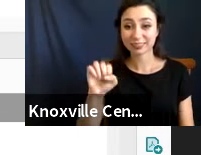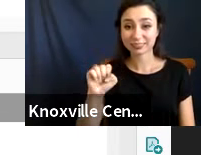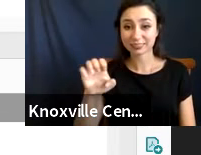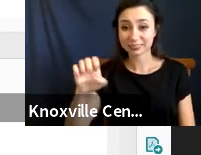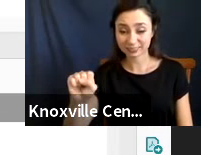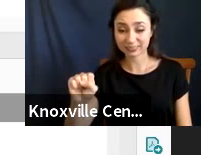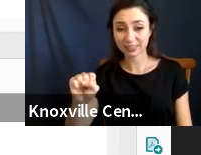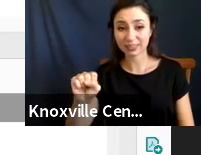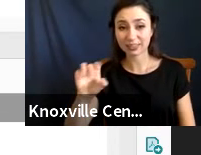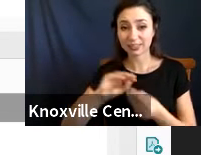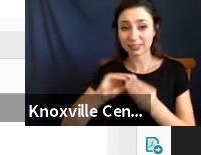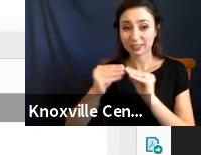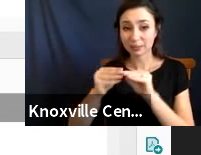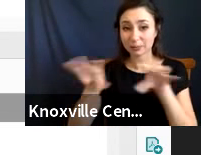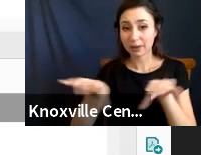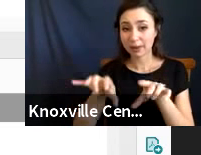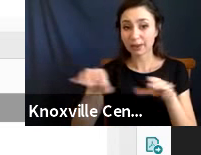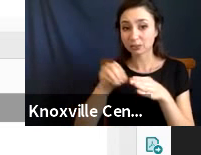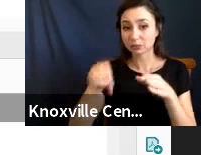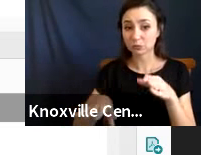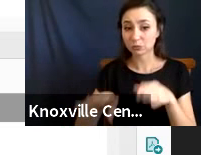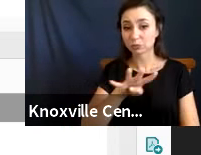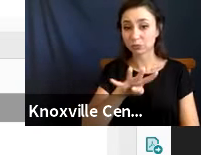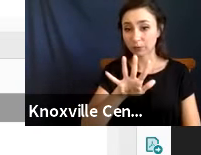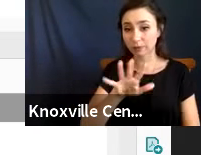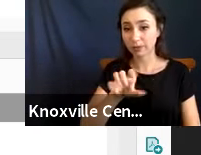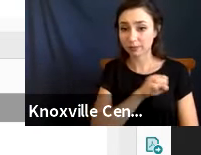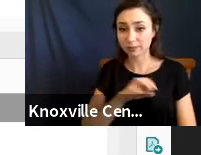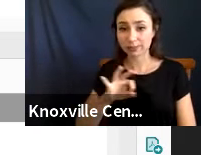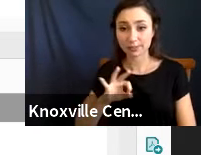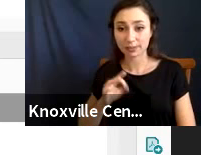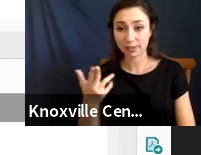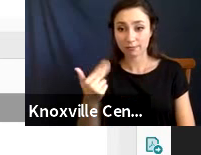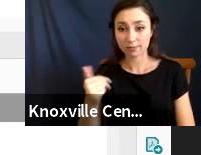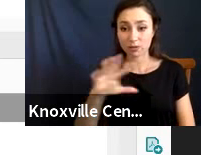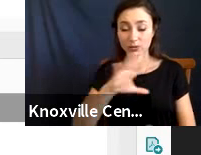number of active students is 45, staff is 13, which totals 58.